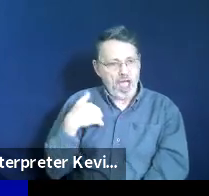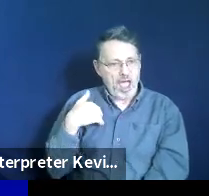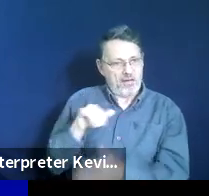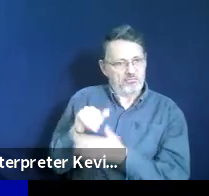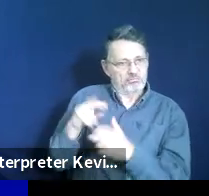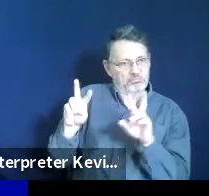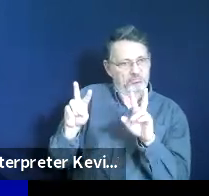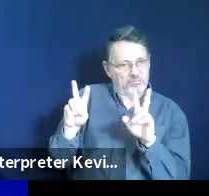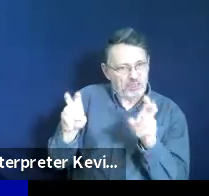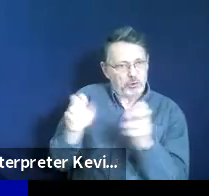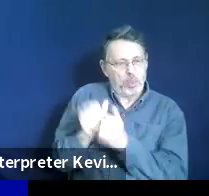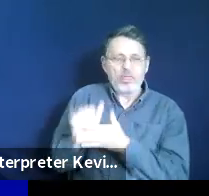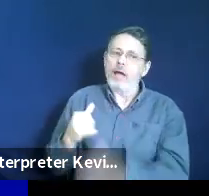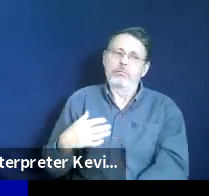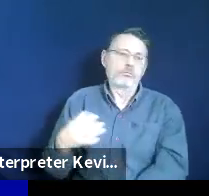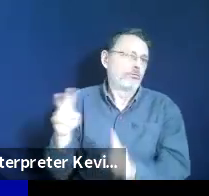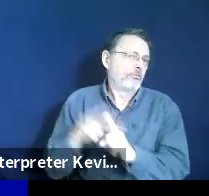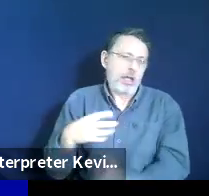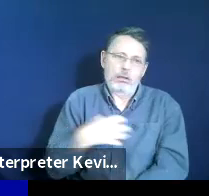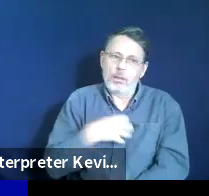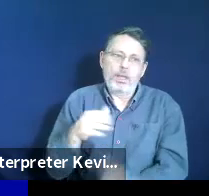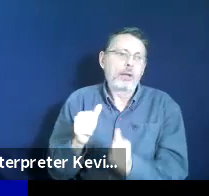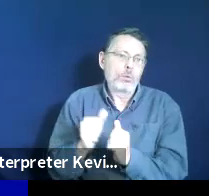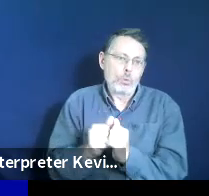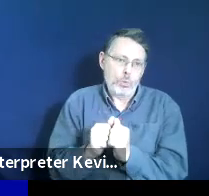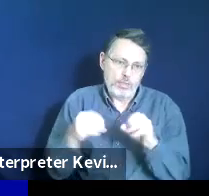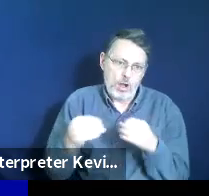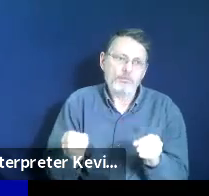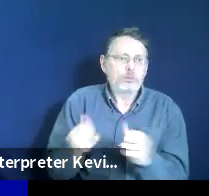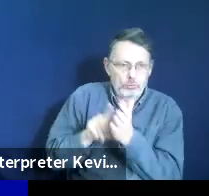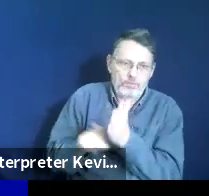highly encourage you to file complaints with the office so that we can investigate that.